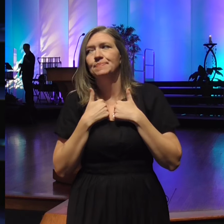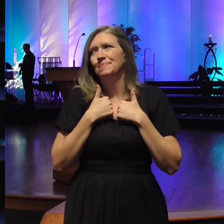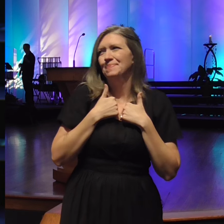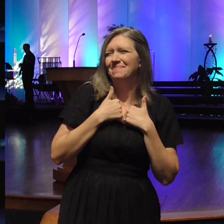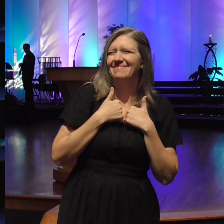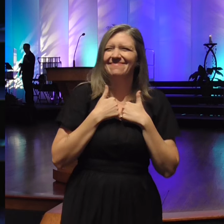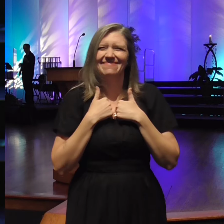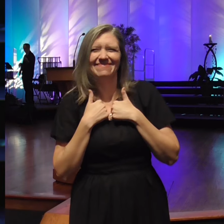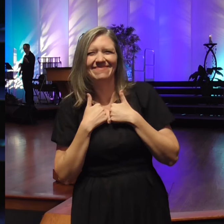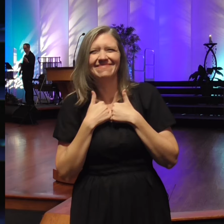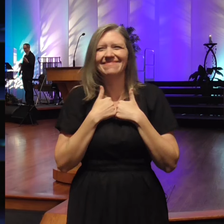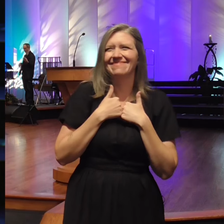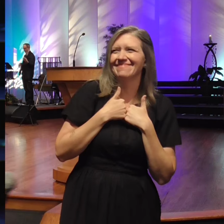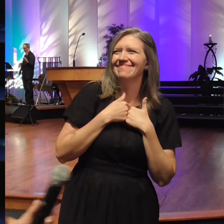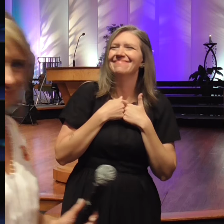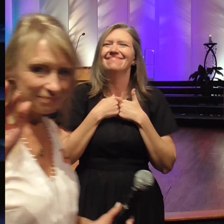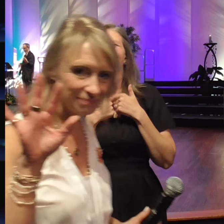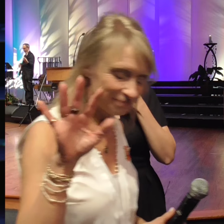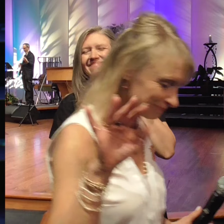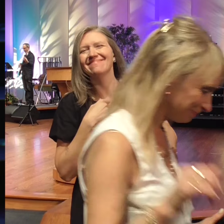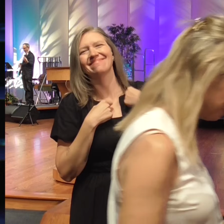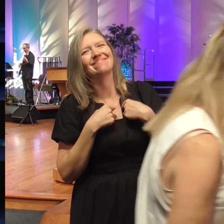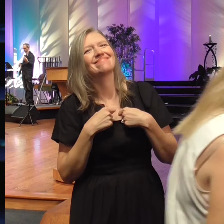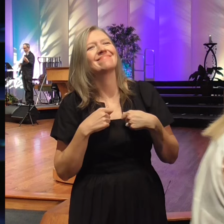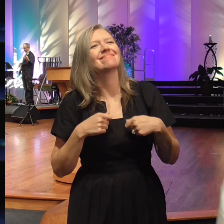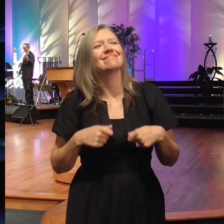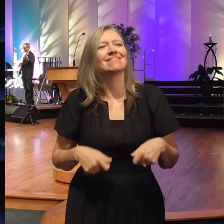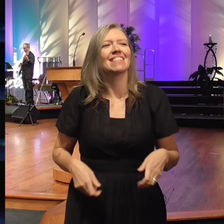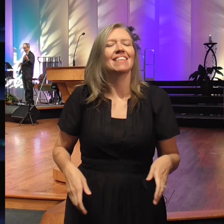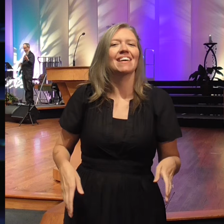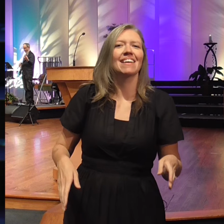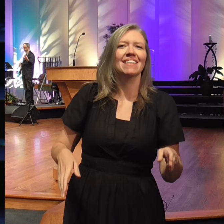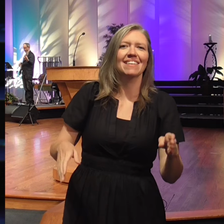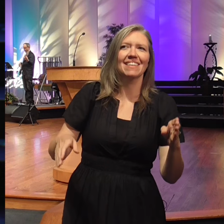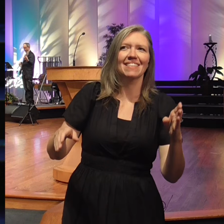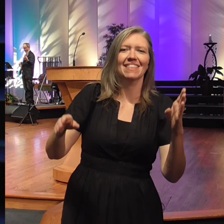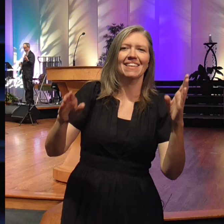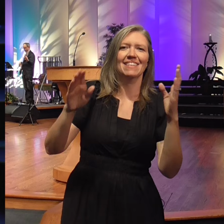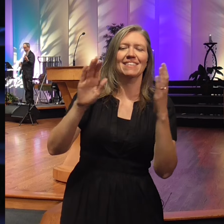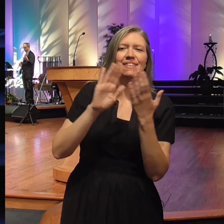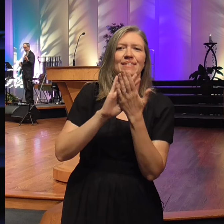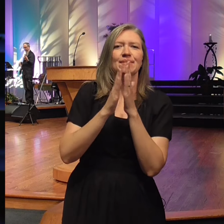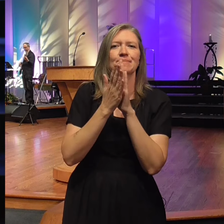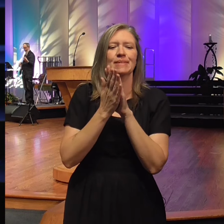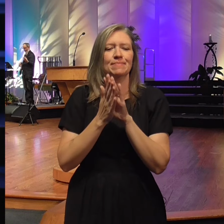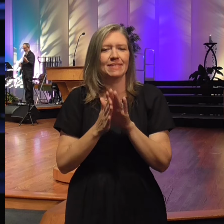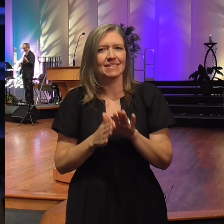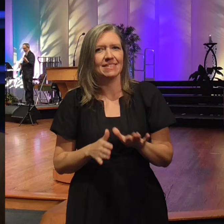and just the way that it is not. Thank you, life.